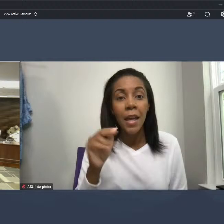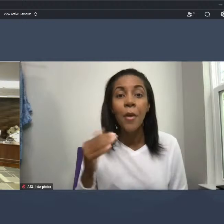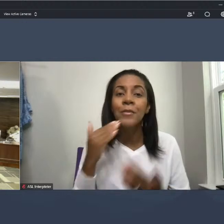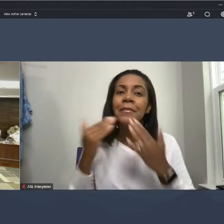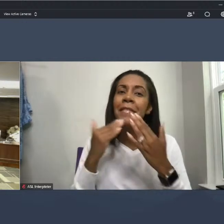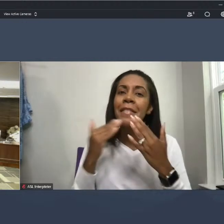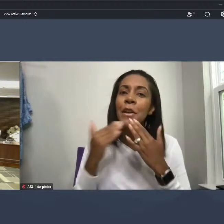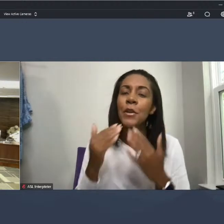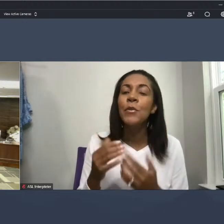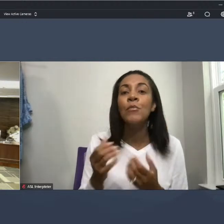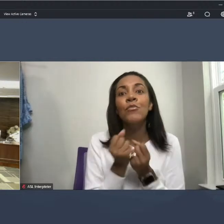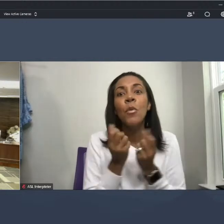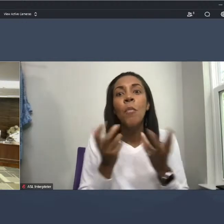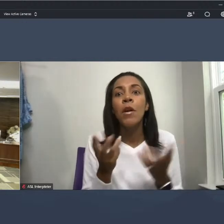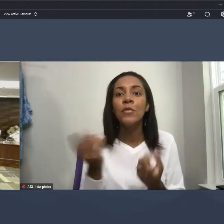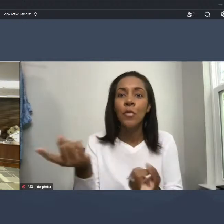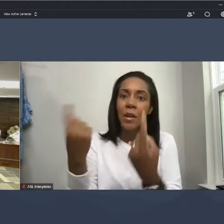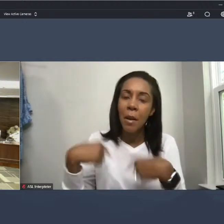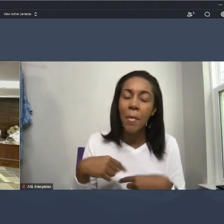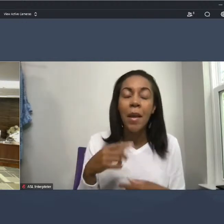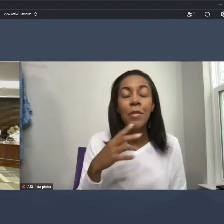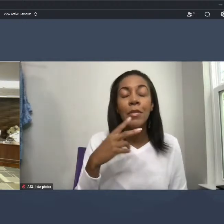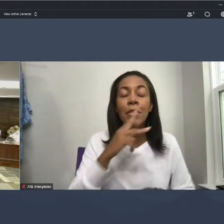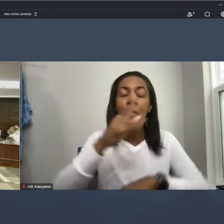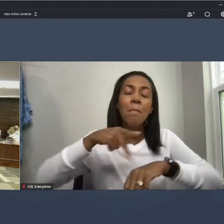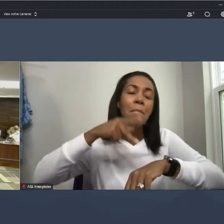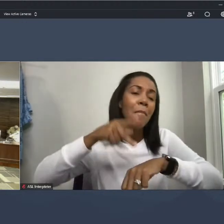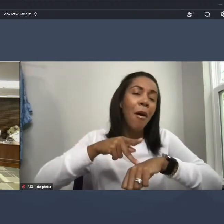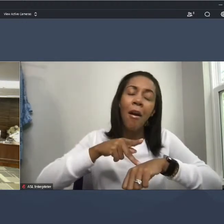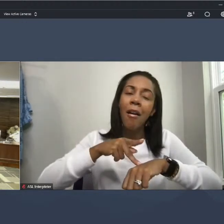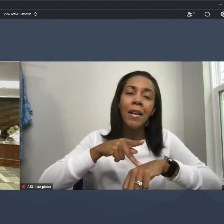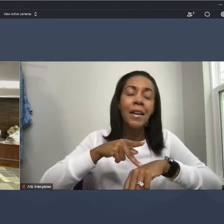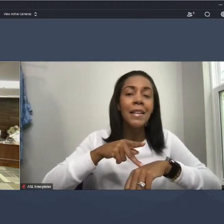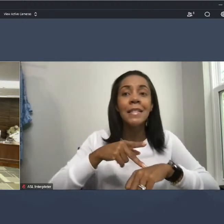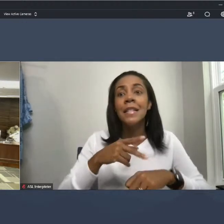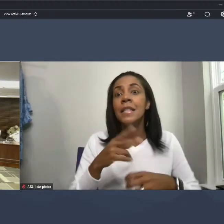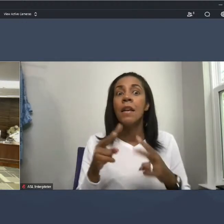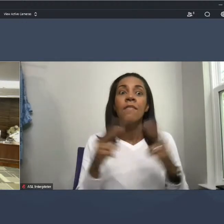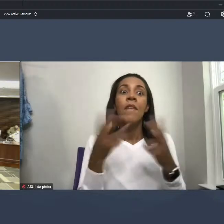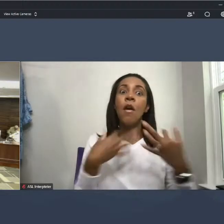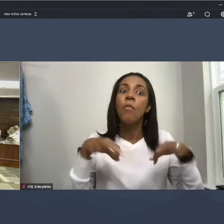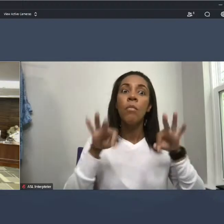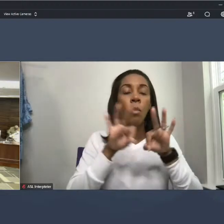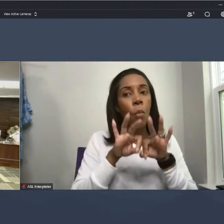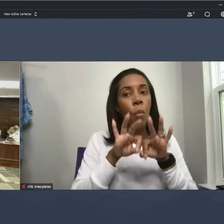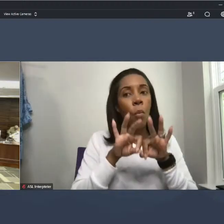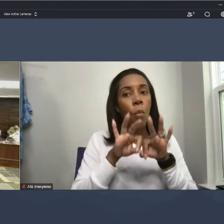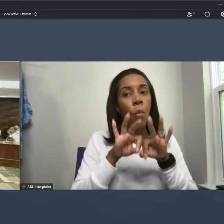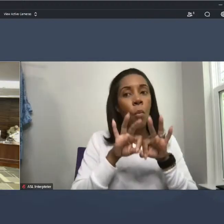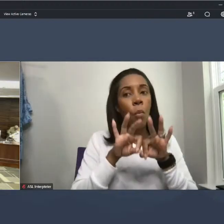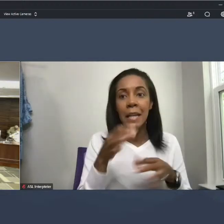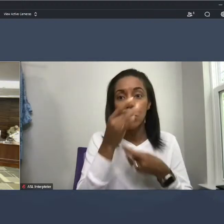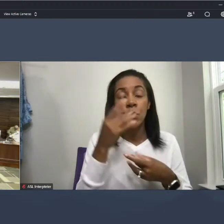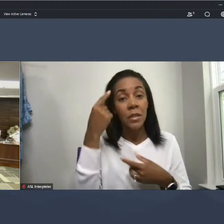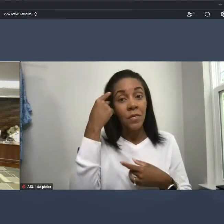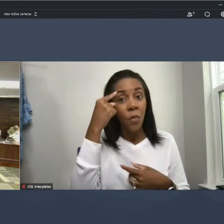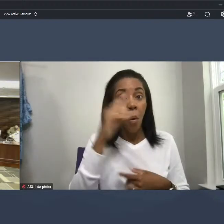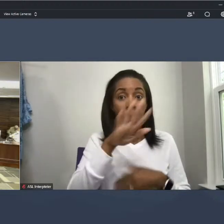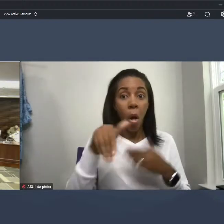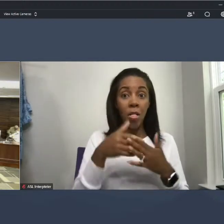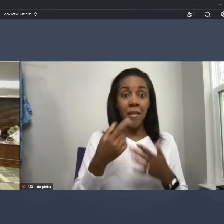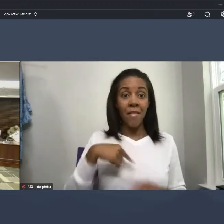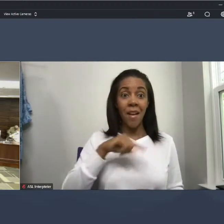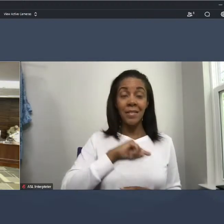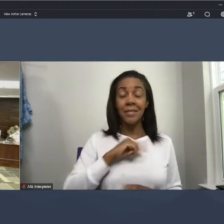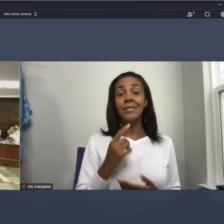down. The park is so vitally important and interest of all of ours. And so we get a lot of